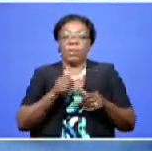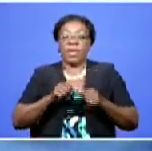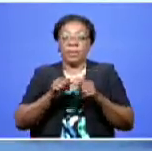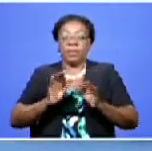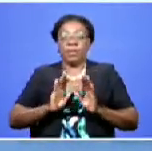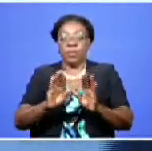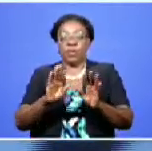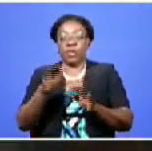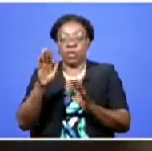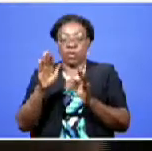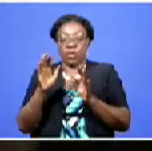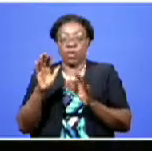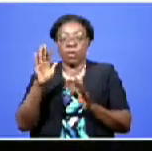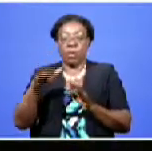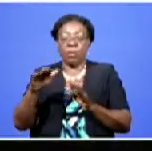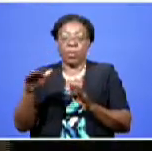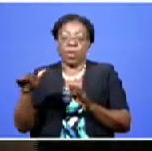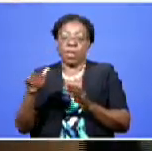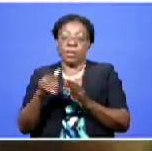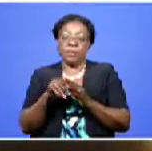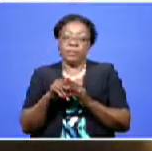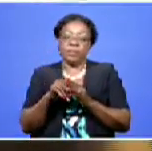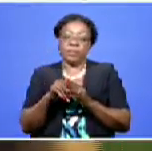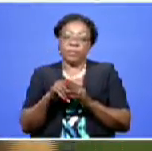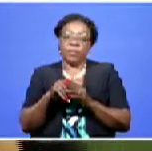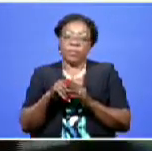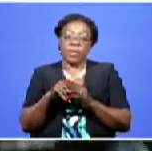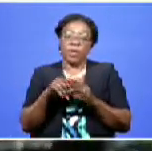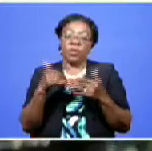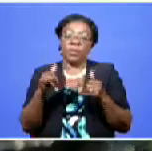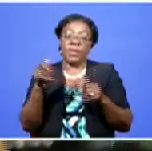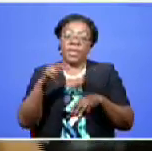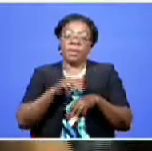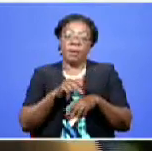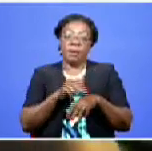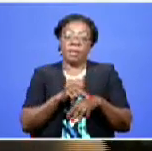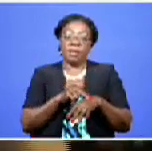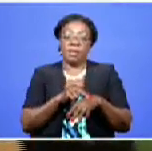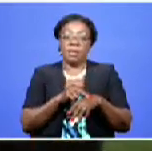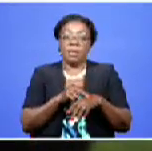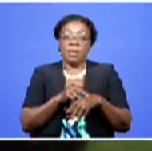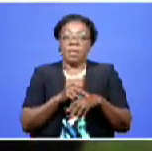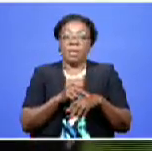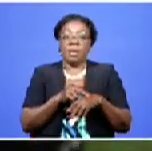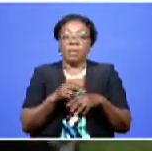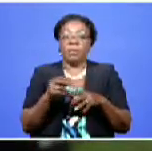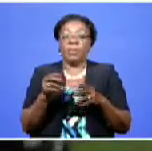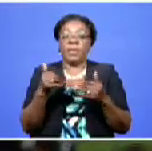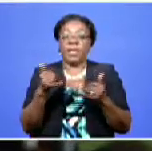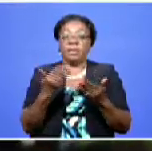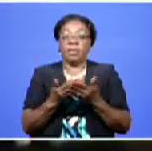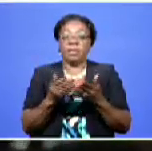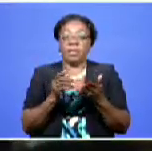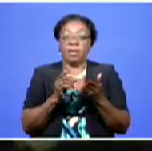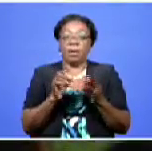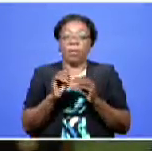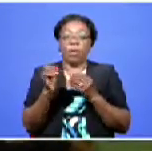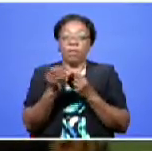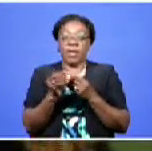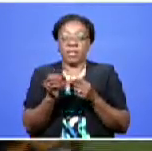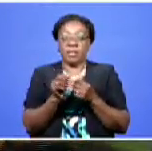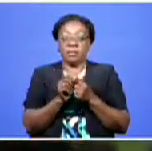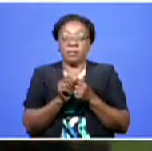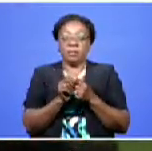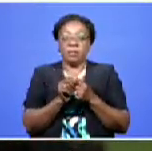the ball and stay up tempo. We execute our defense properly. We played hard. We play with hard, and we run our offense. So now we're perfection, but we